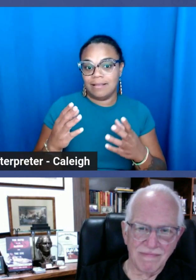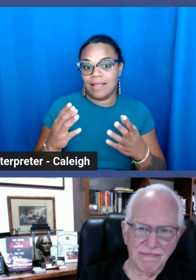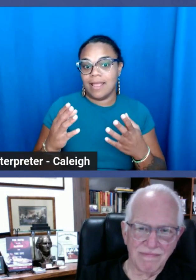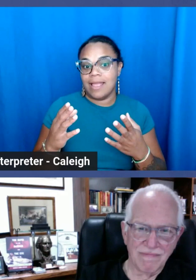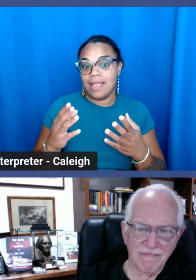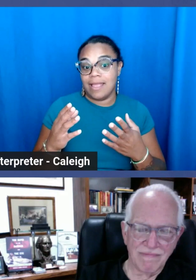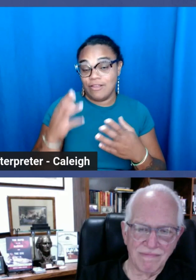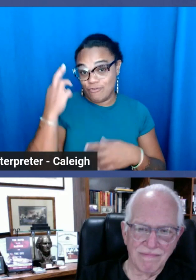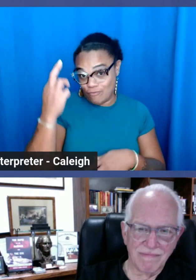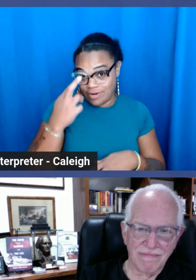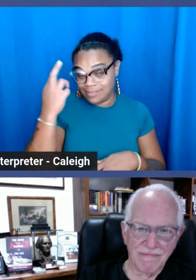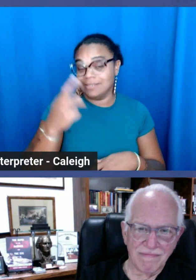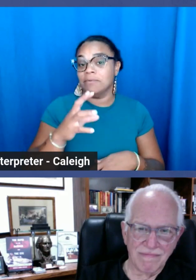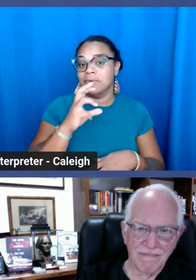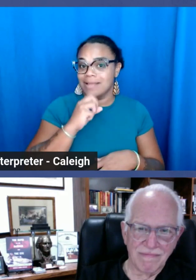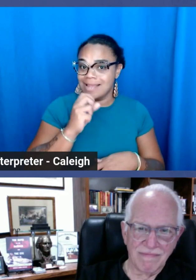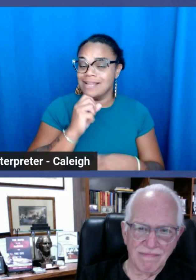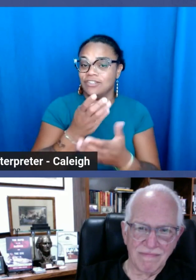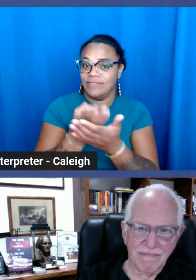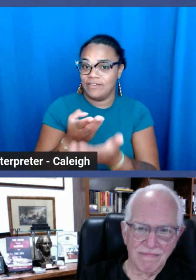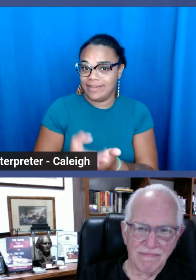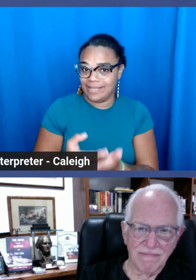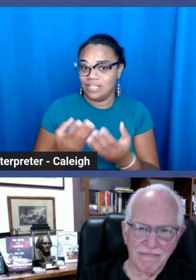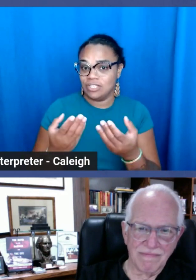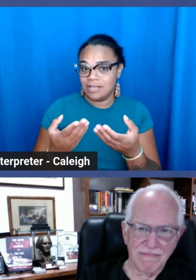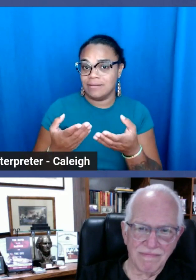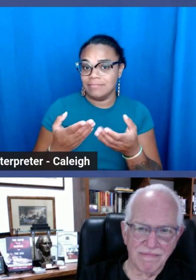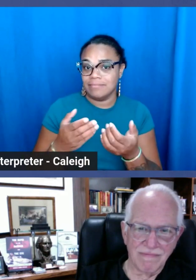reasonable age verification method,